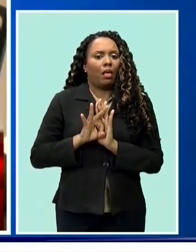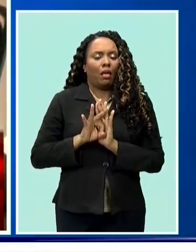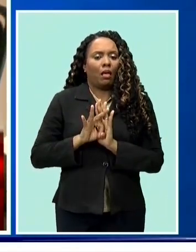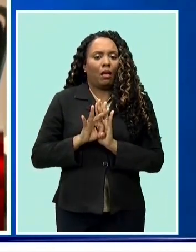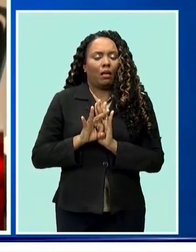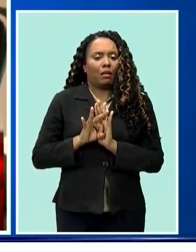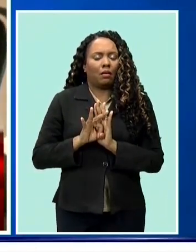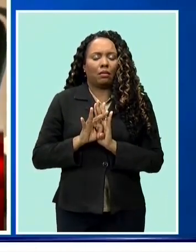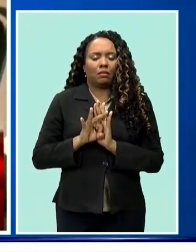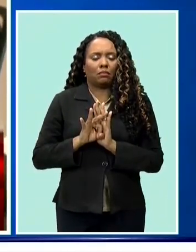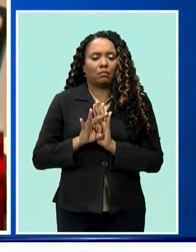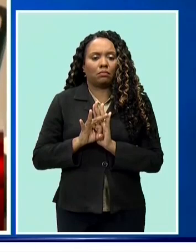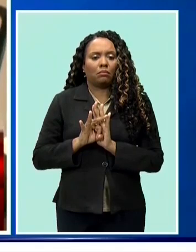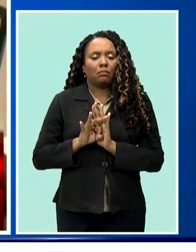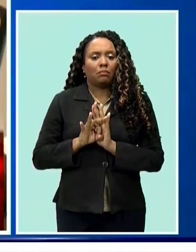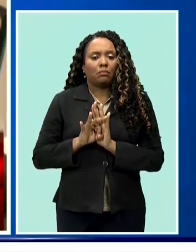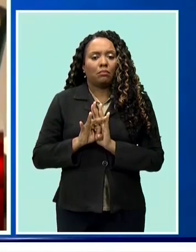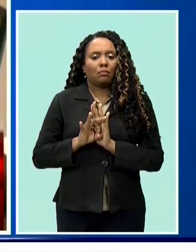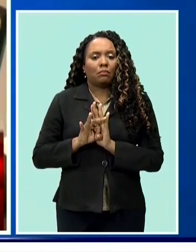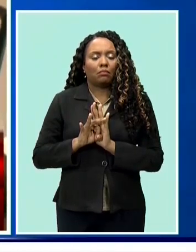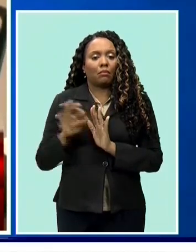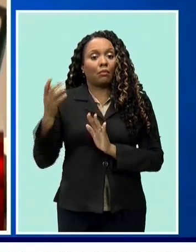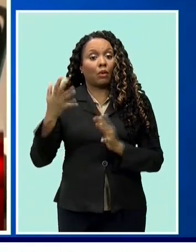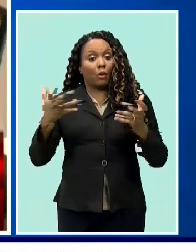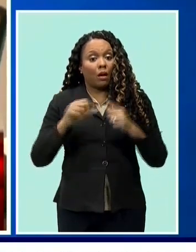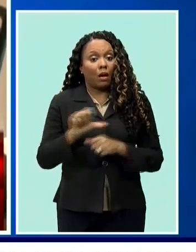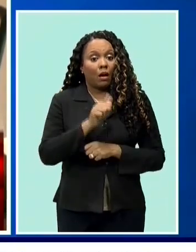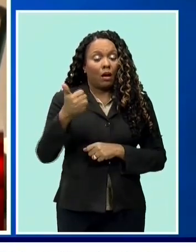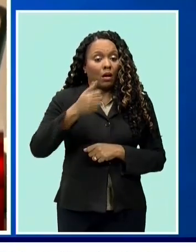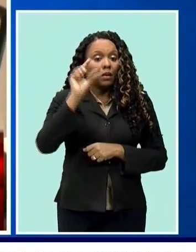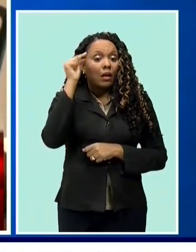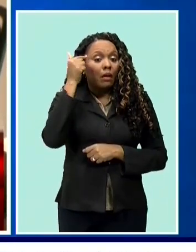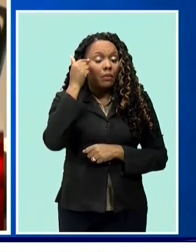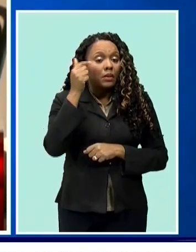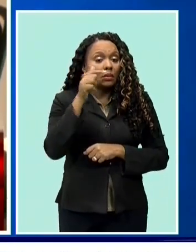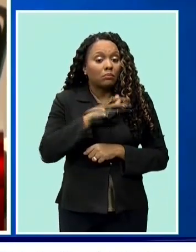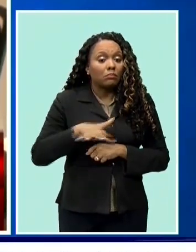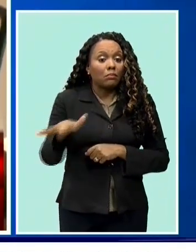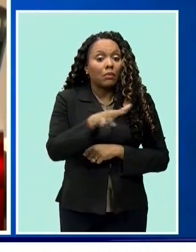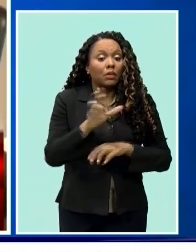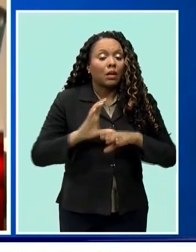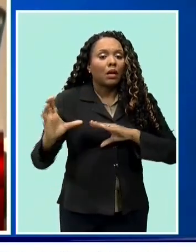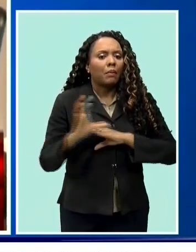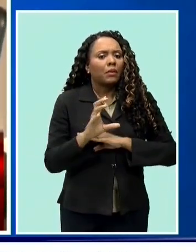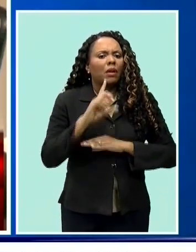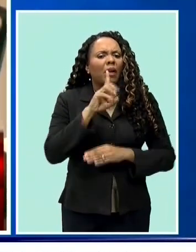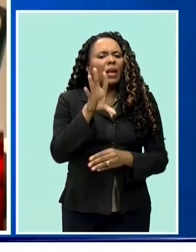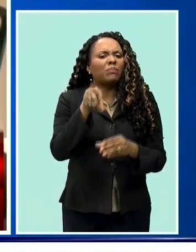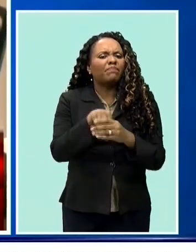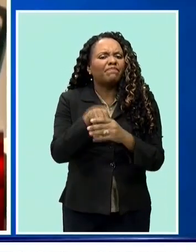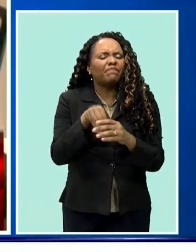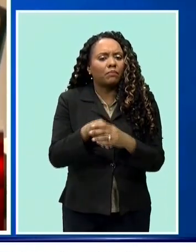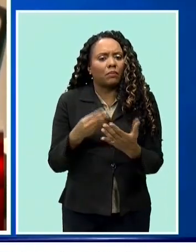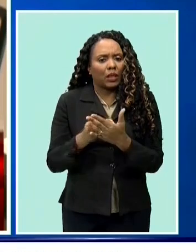to get other CARICOM governments that are not shareholders to invest in